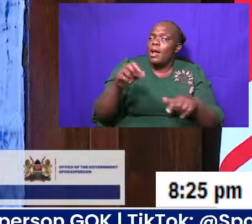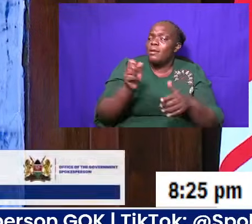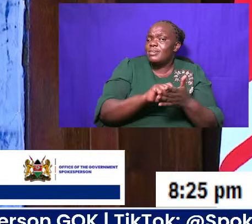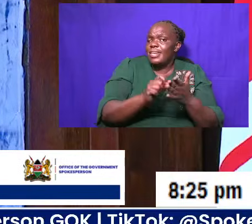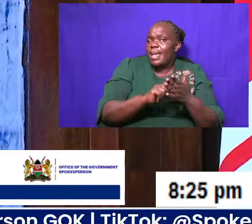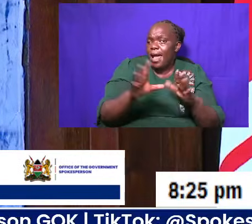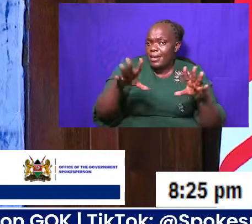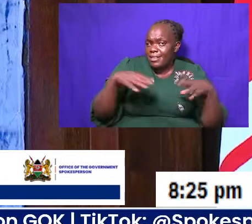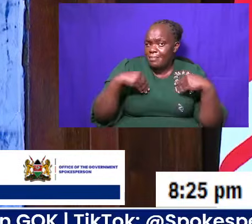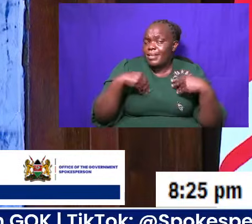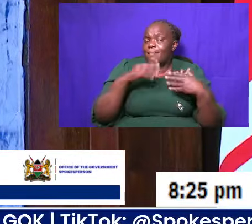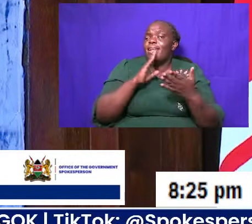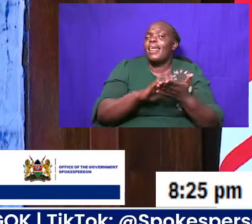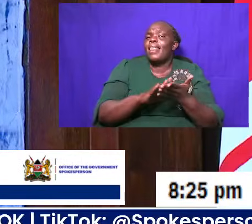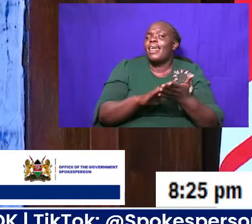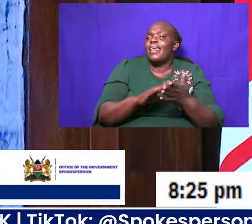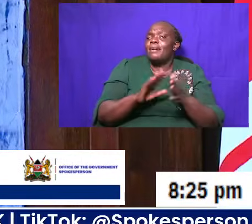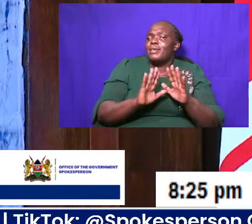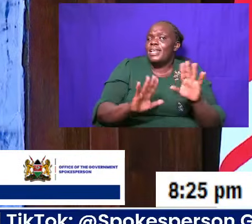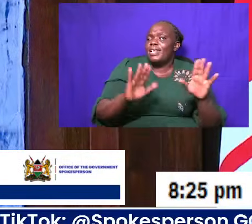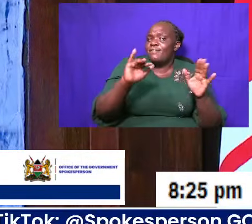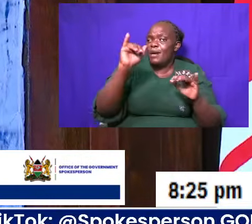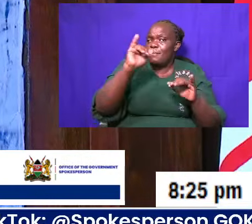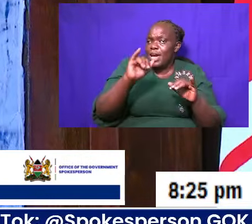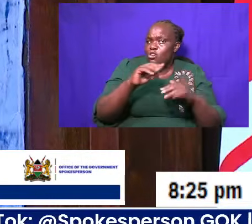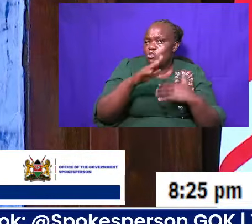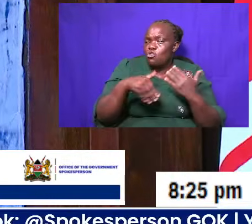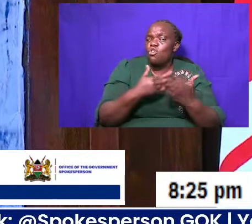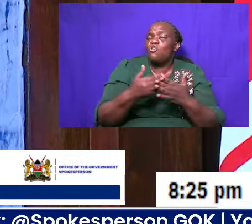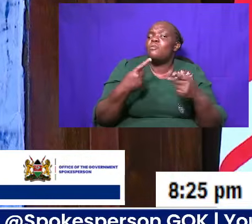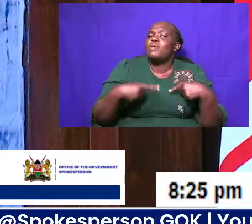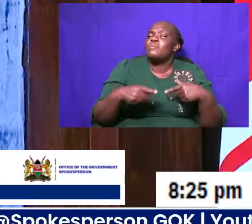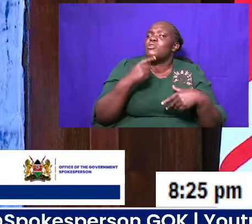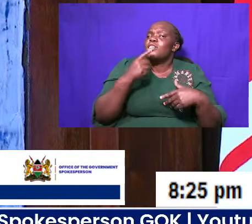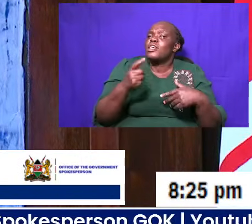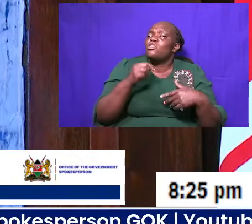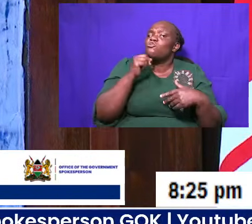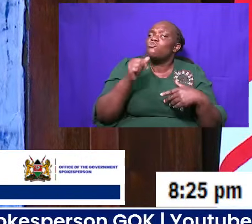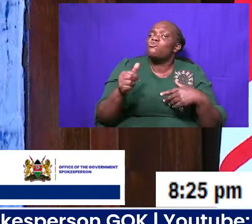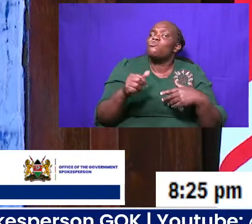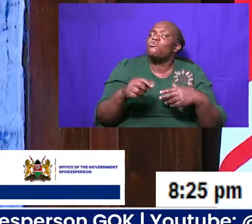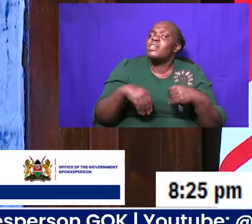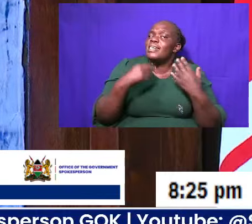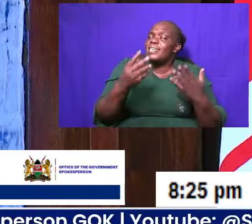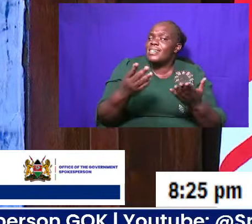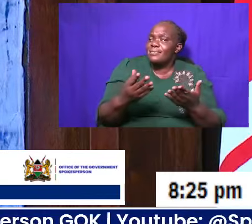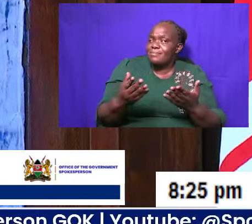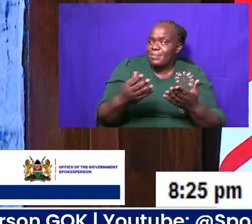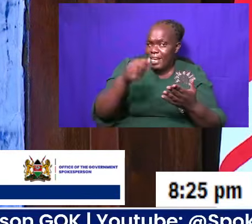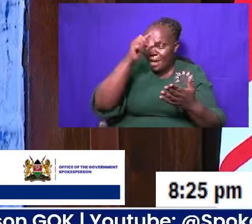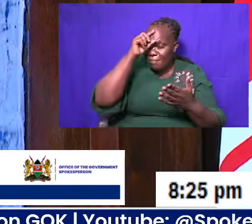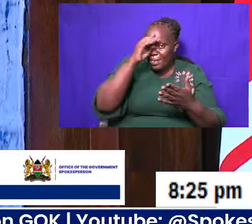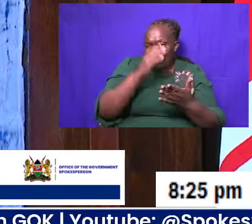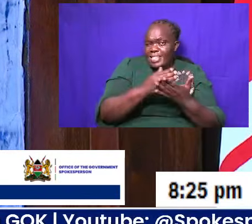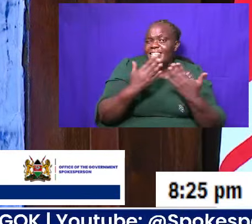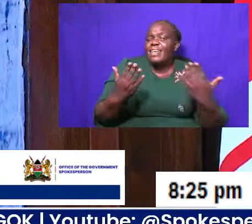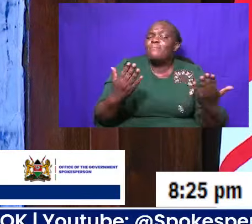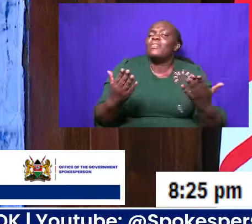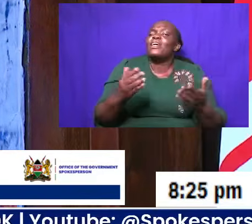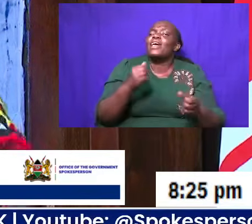acceptance, I said I'll need a month. Everybody told me, you don't give a month to government, something can happen. You needed